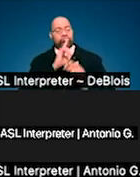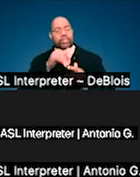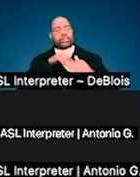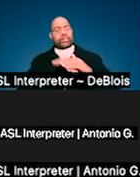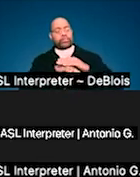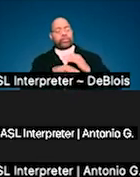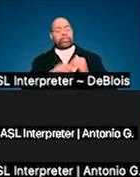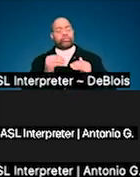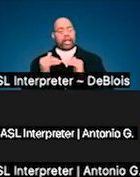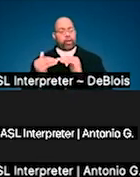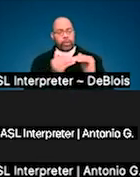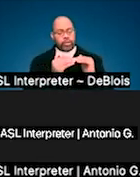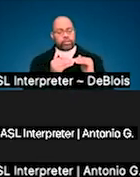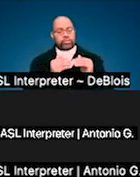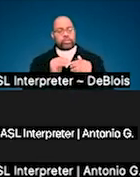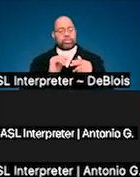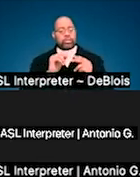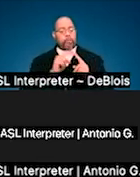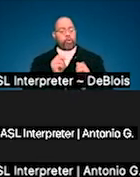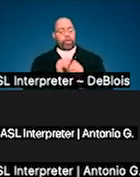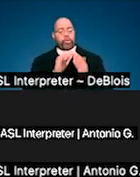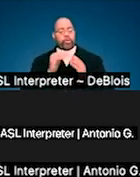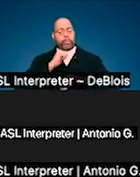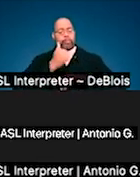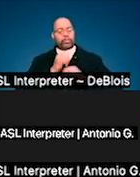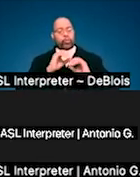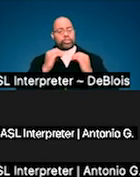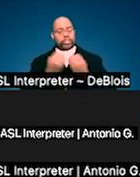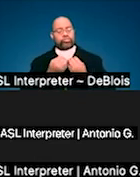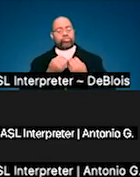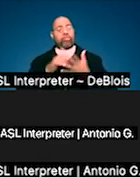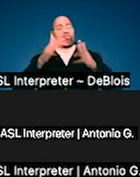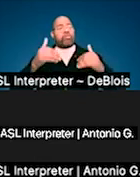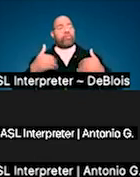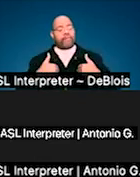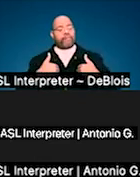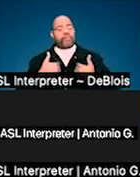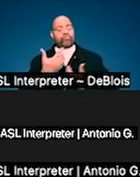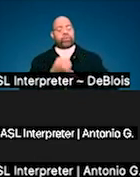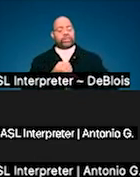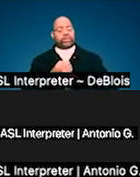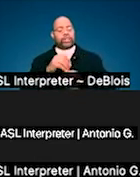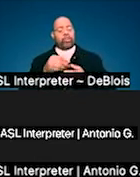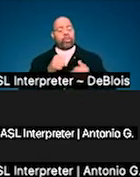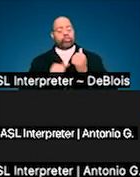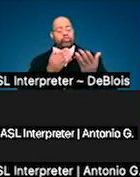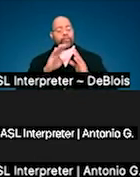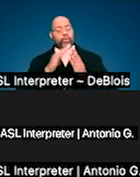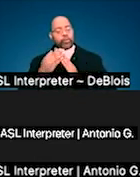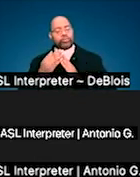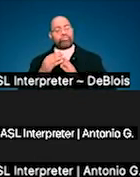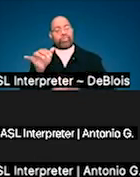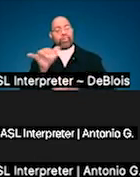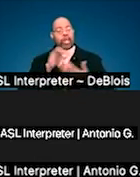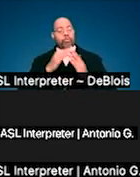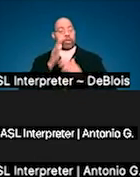accessible and equitable, to partner with community-based organizations that already have trust in underserved communities, like